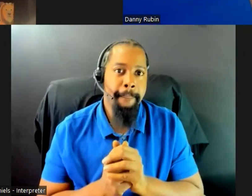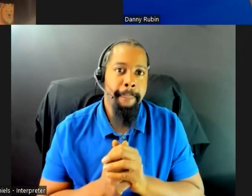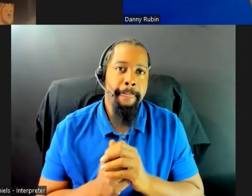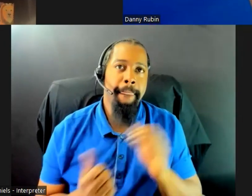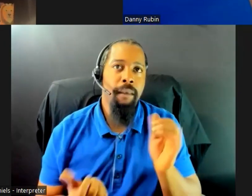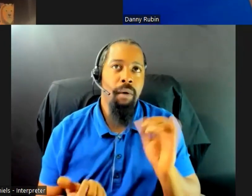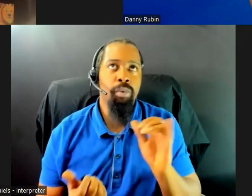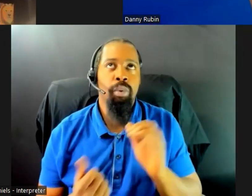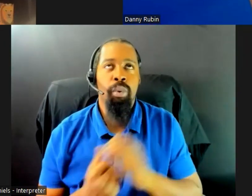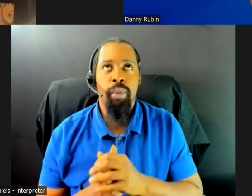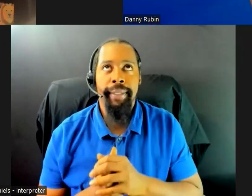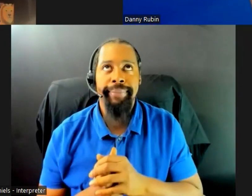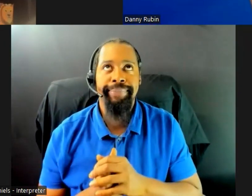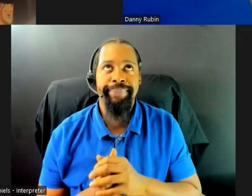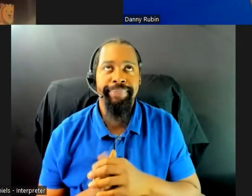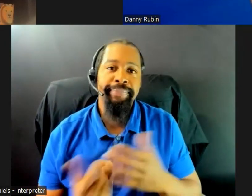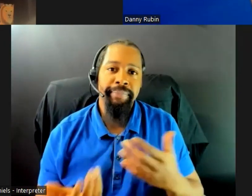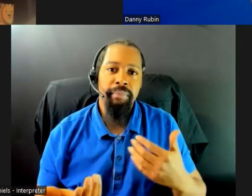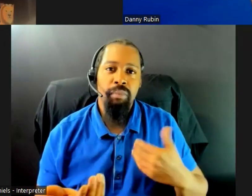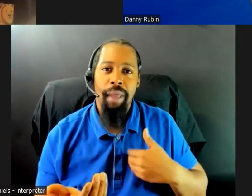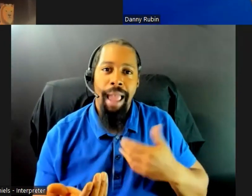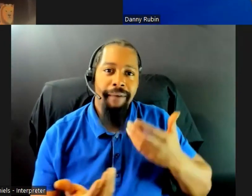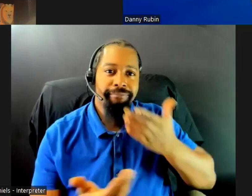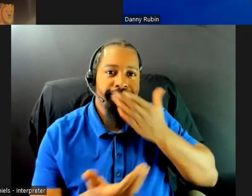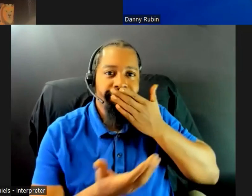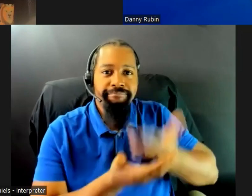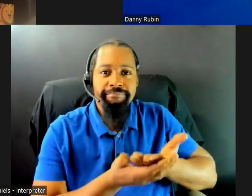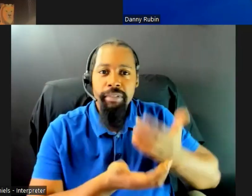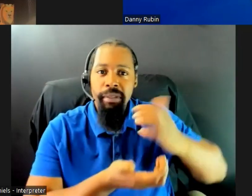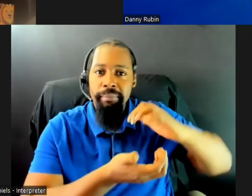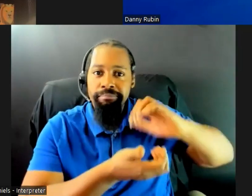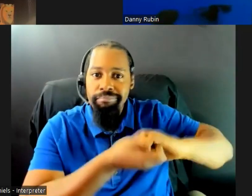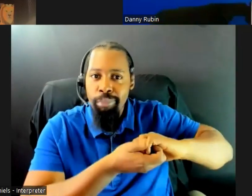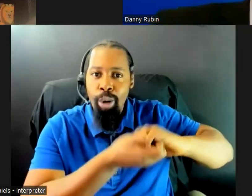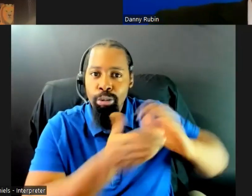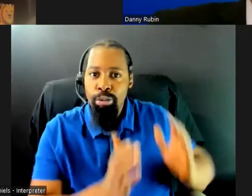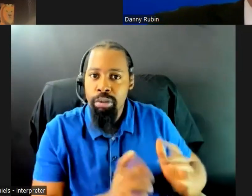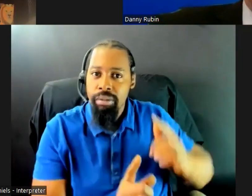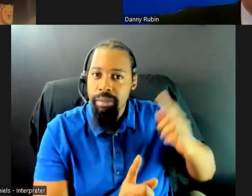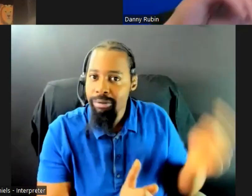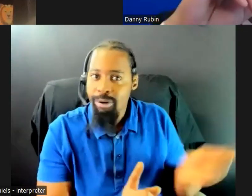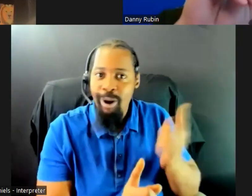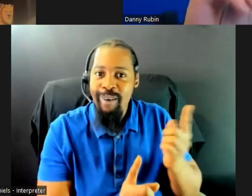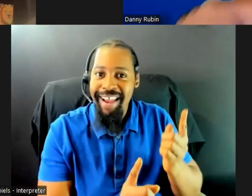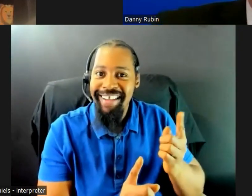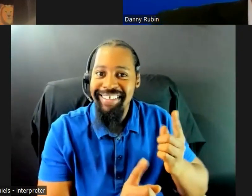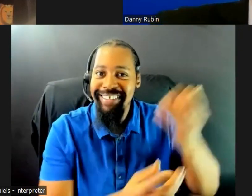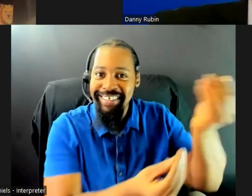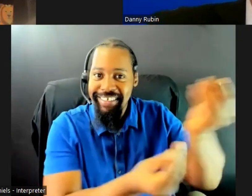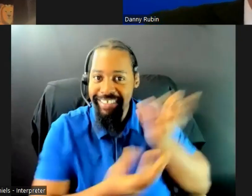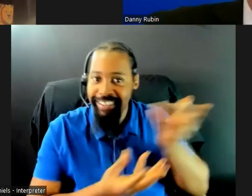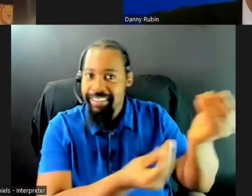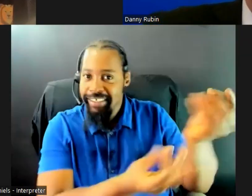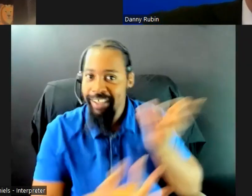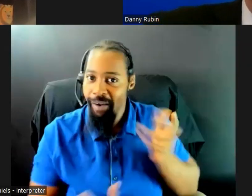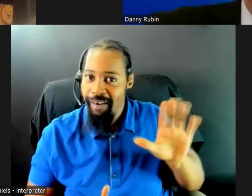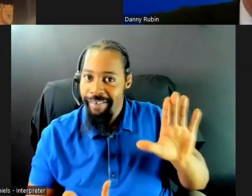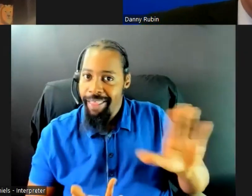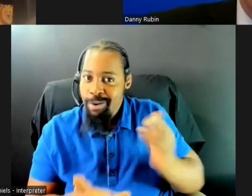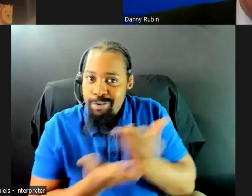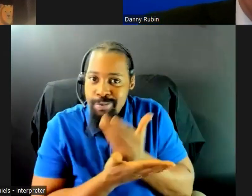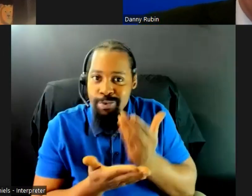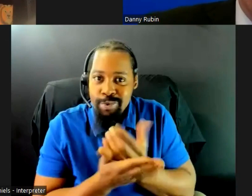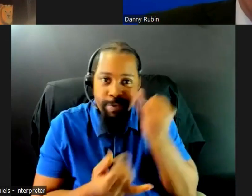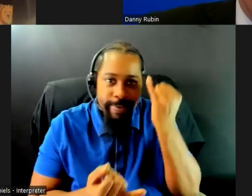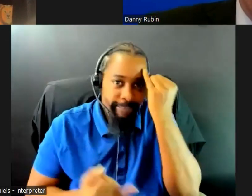best partners who always send us their innovations, and we're known for being an innovative company, especially in